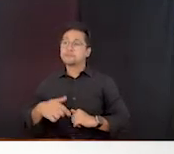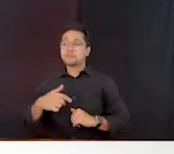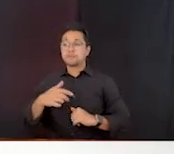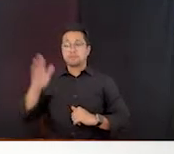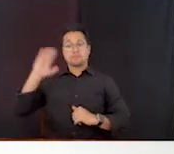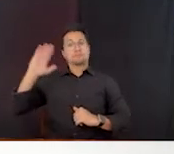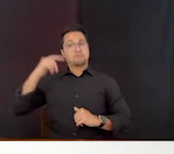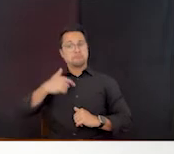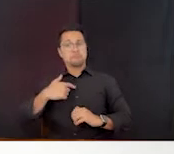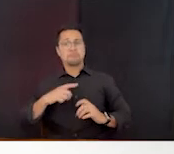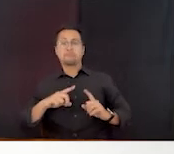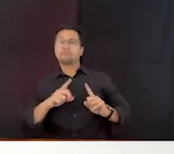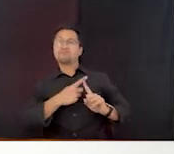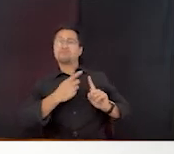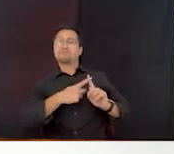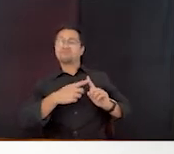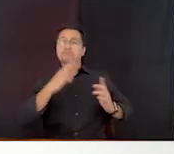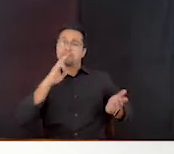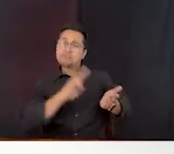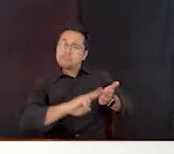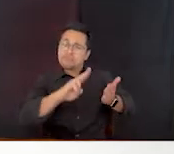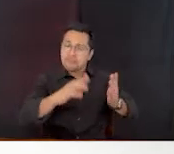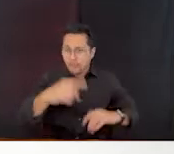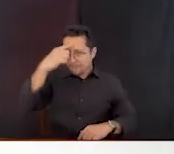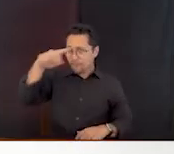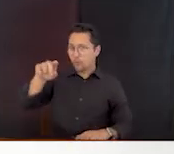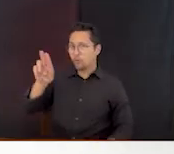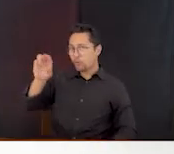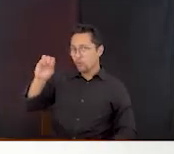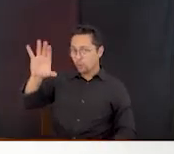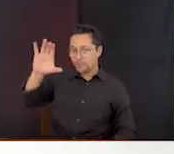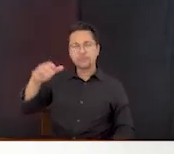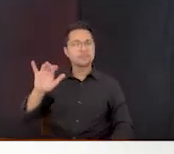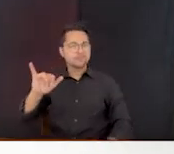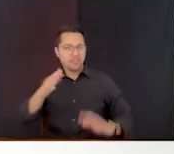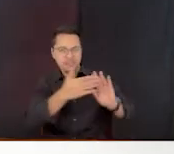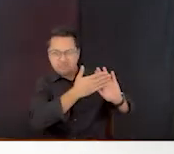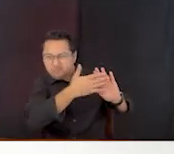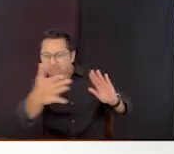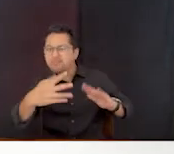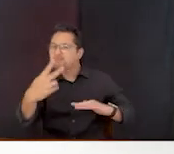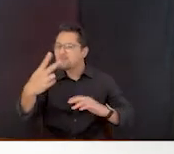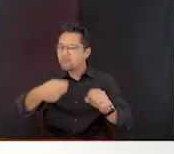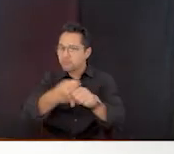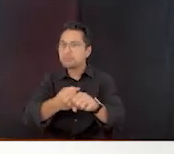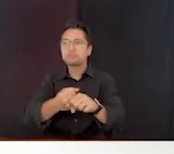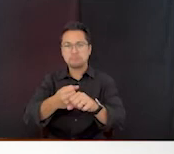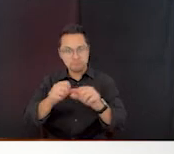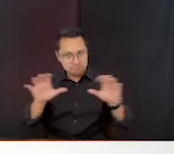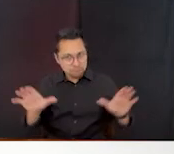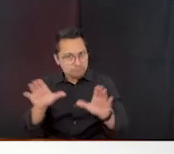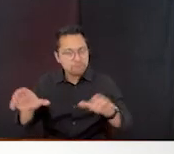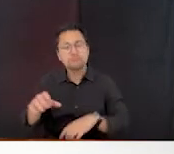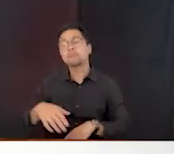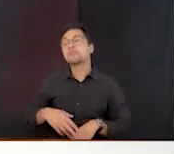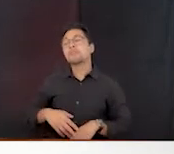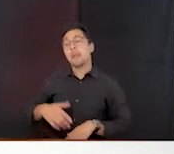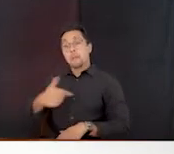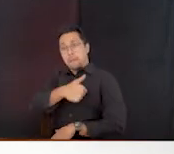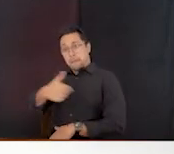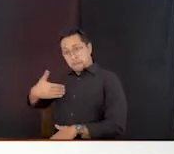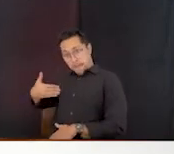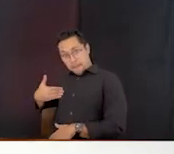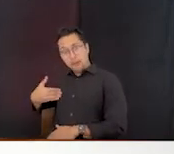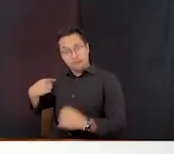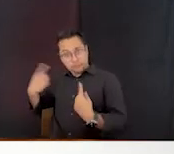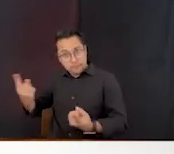UT Austin. I'm leaving in about a month, starting in training for an assistantship with housing. I was